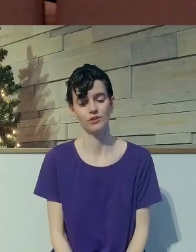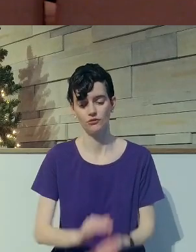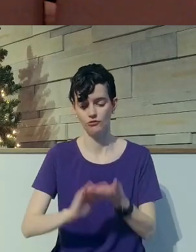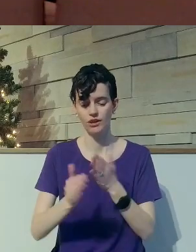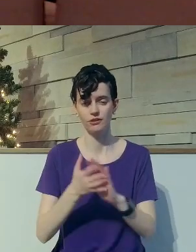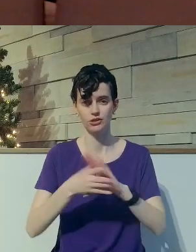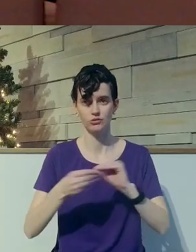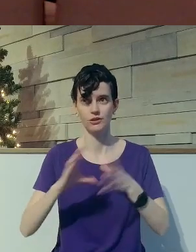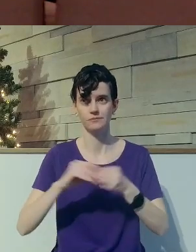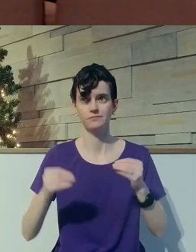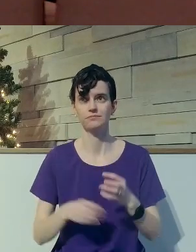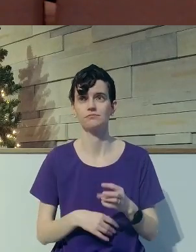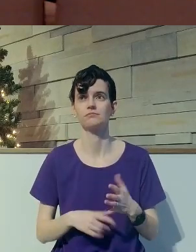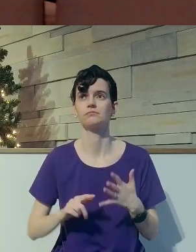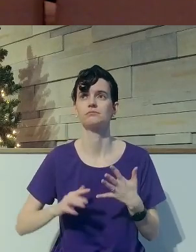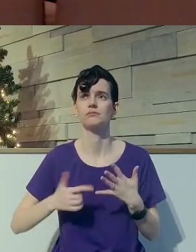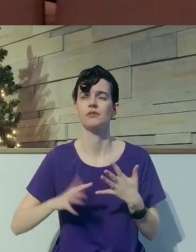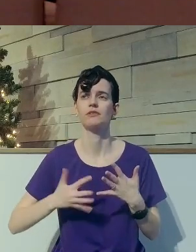Forgiveness story.